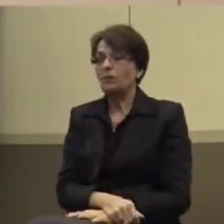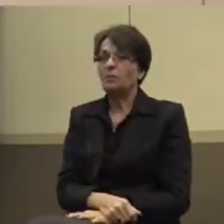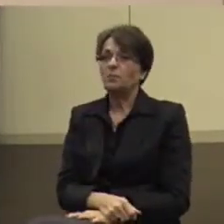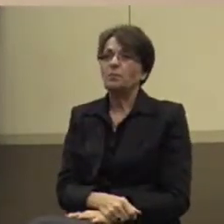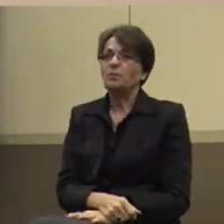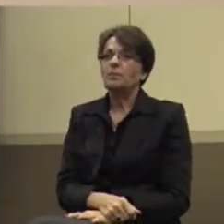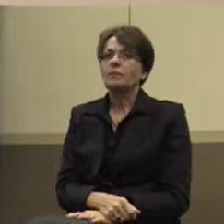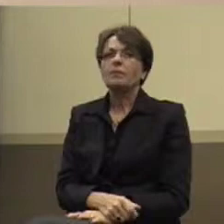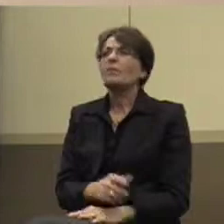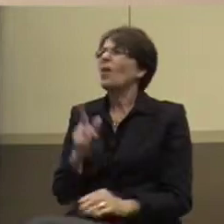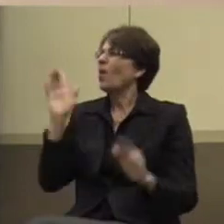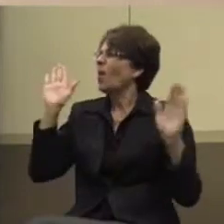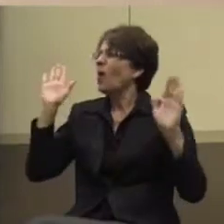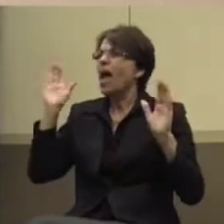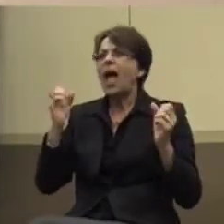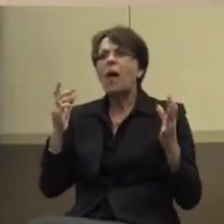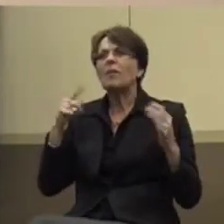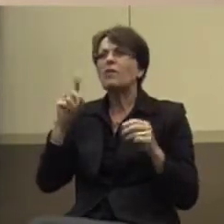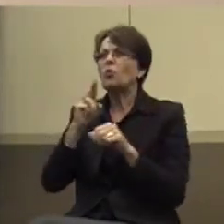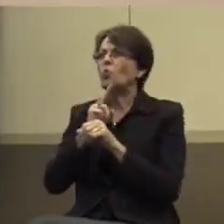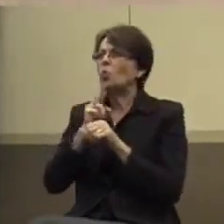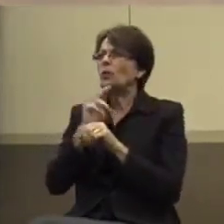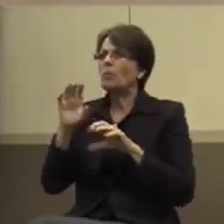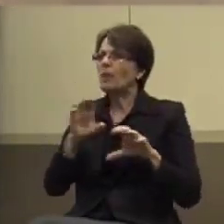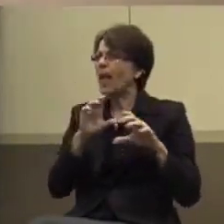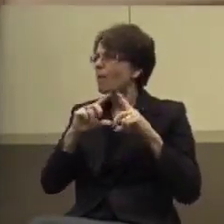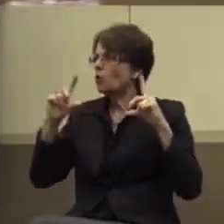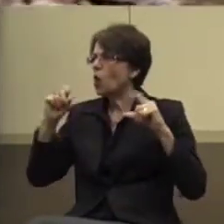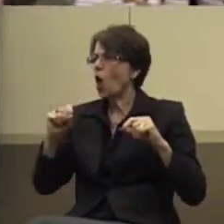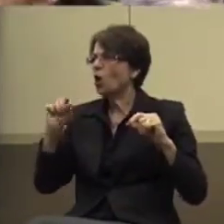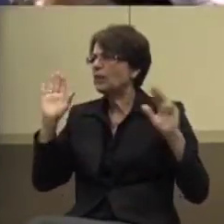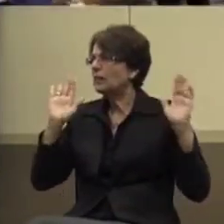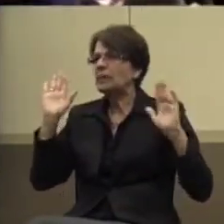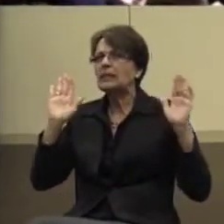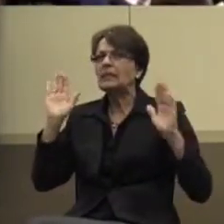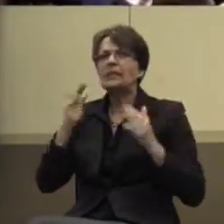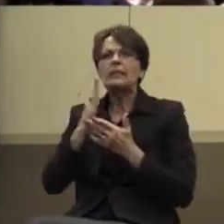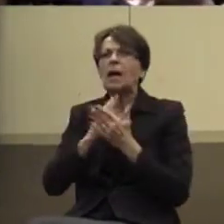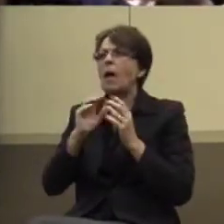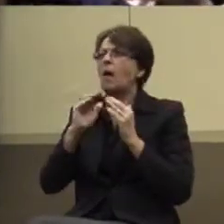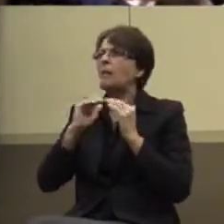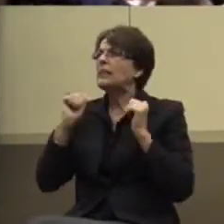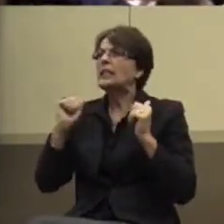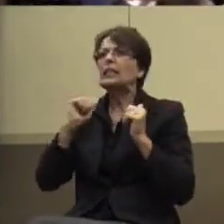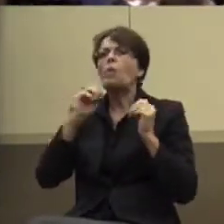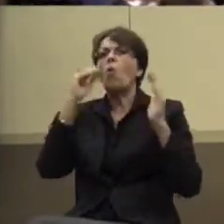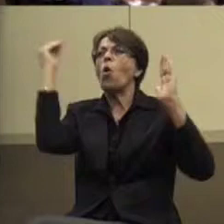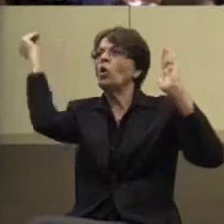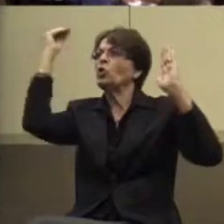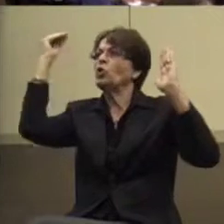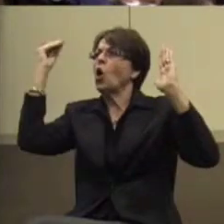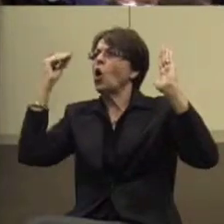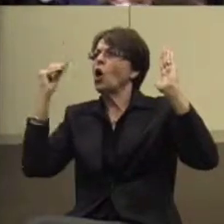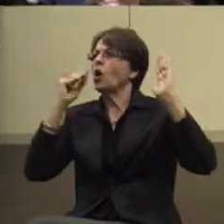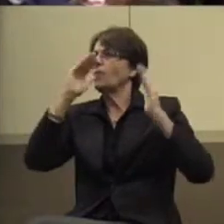So what was the show of hands again? How many use behavior cards in some type of system, like to chart progress through the day? Yeah.